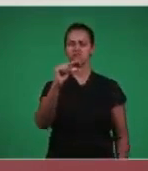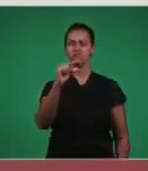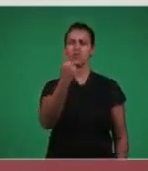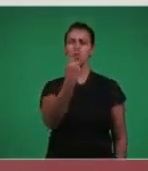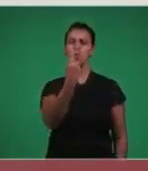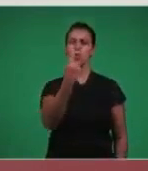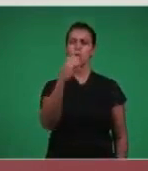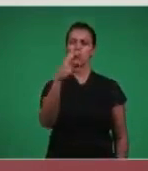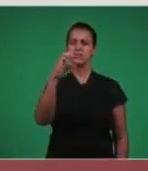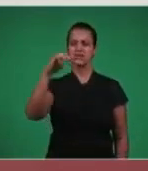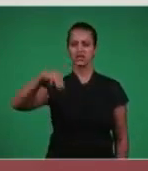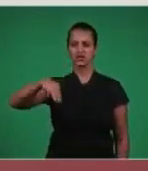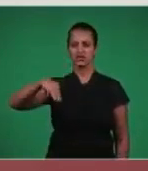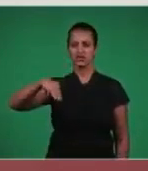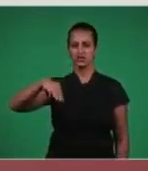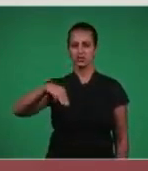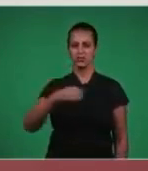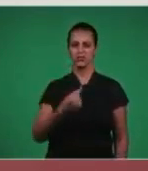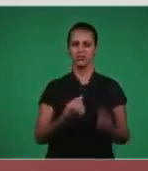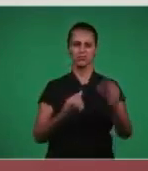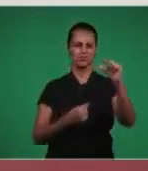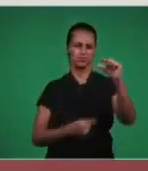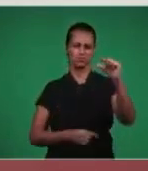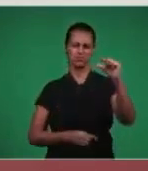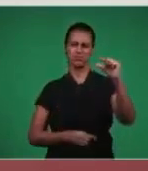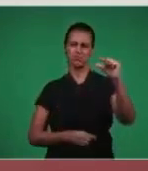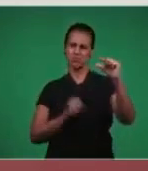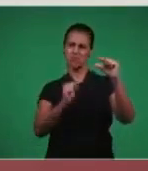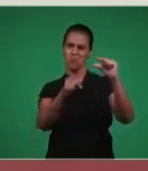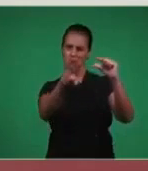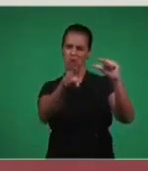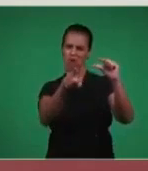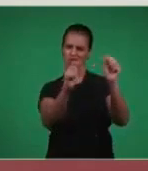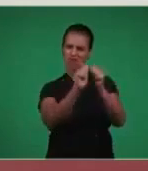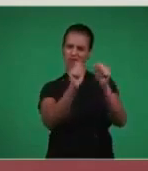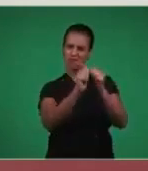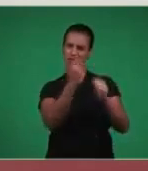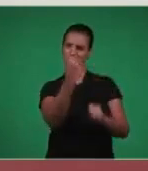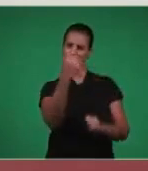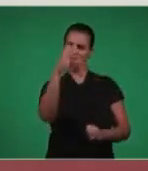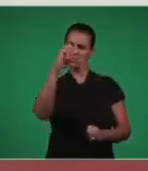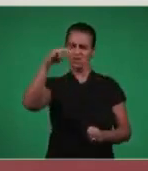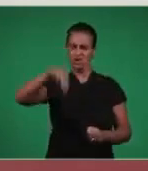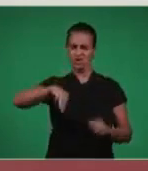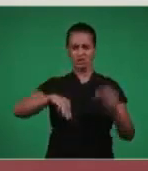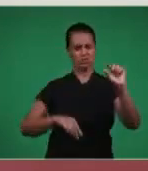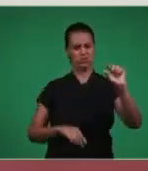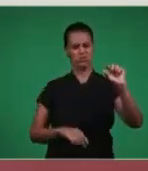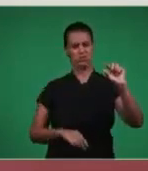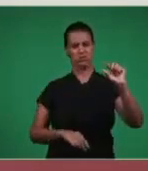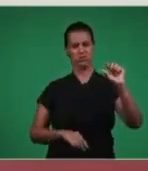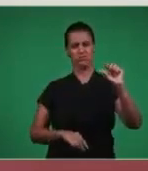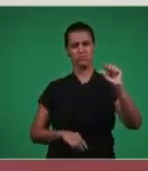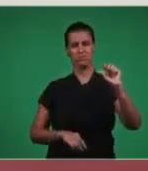You can make a centimeter with your fingers. You put a centimeter in your hand here.